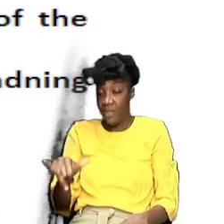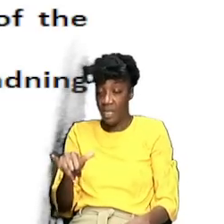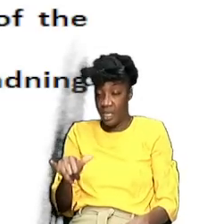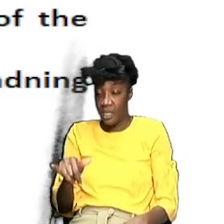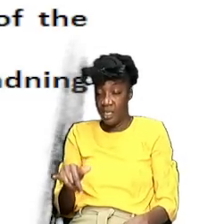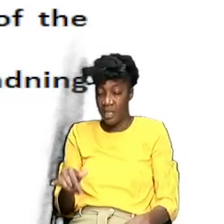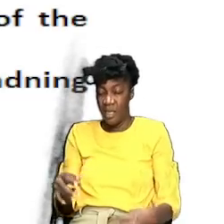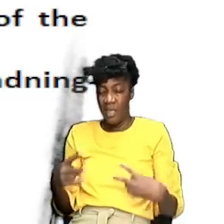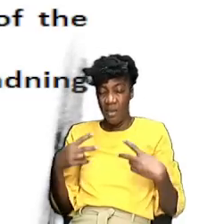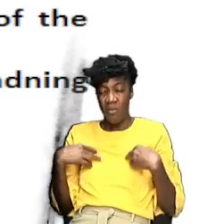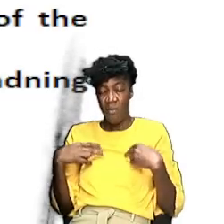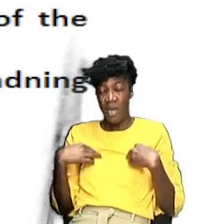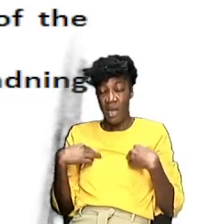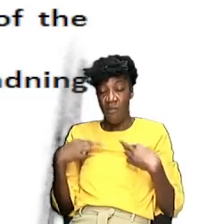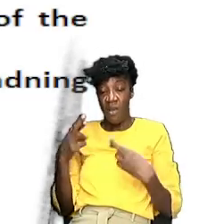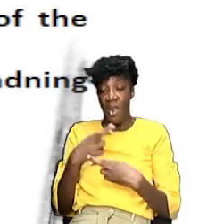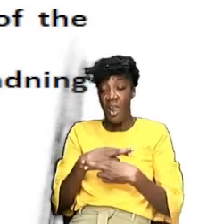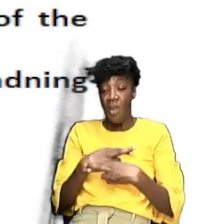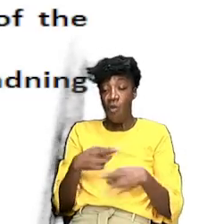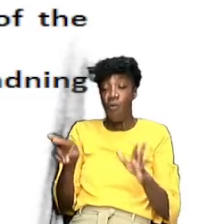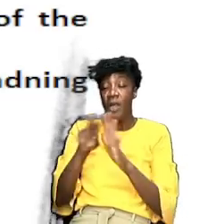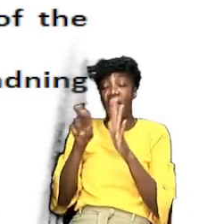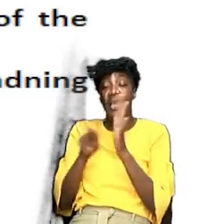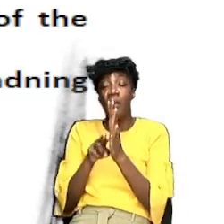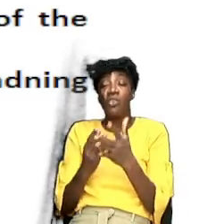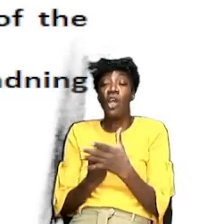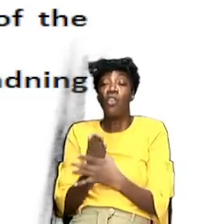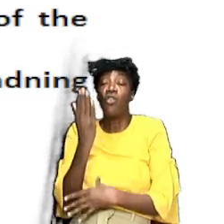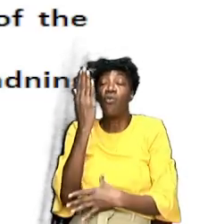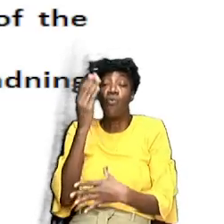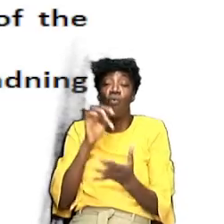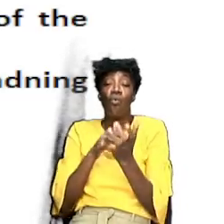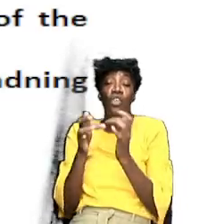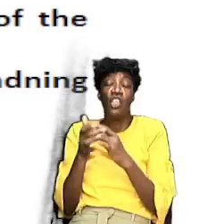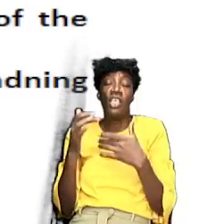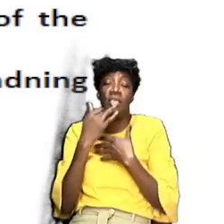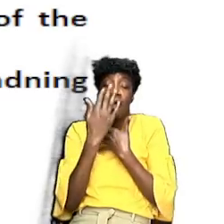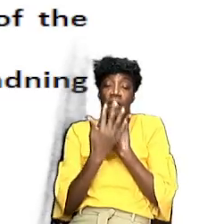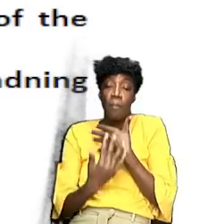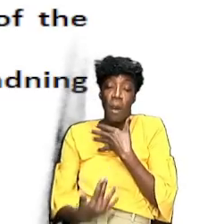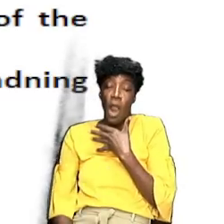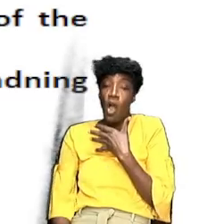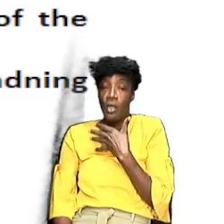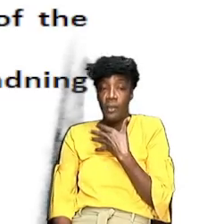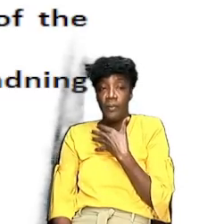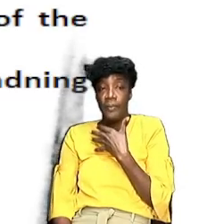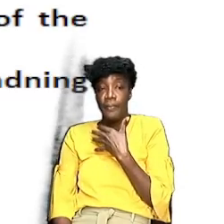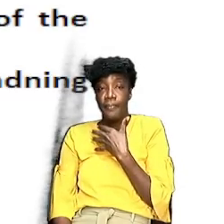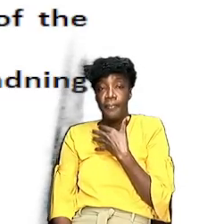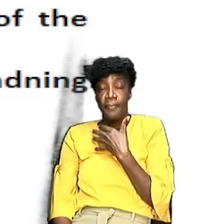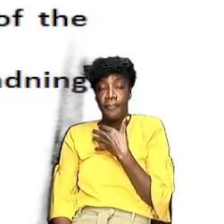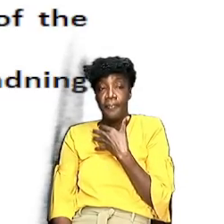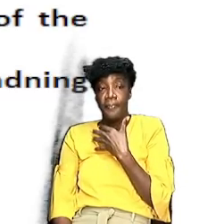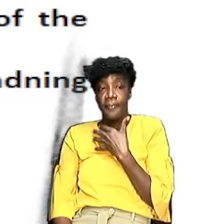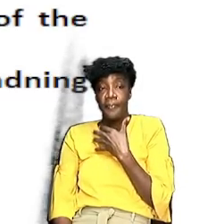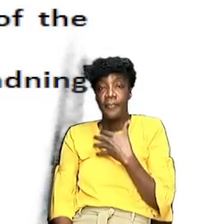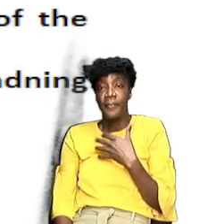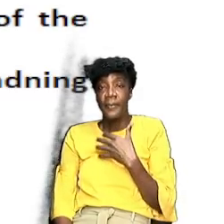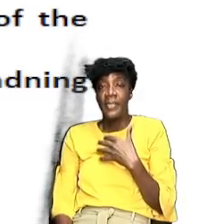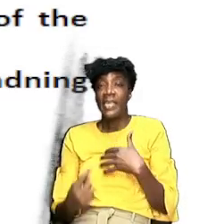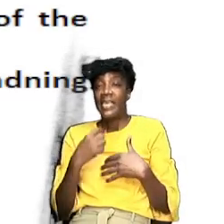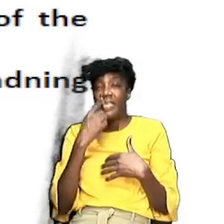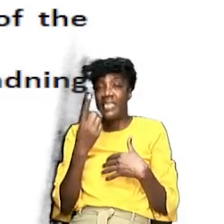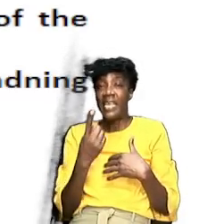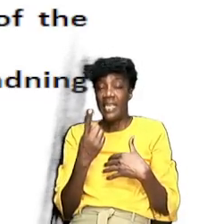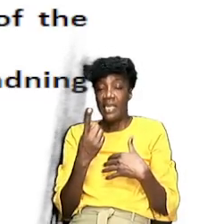we have redemption through the blood of Jesus Christ. Praise God. So it tells us our